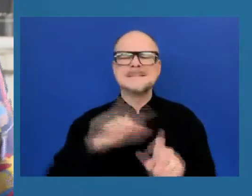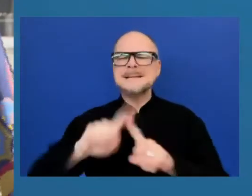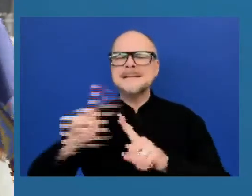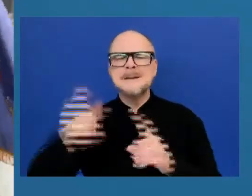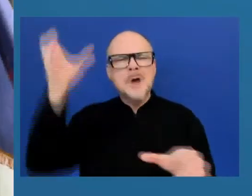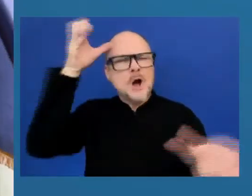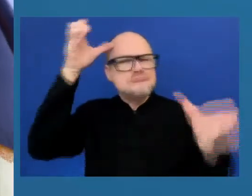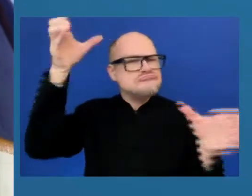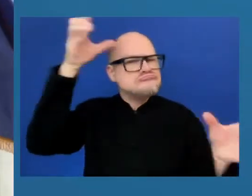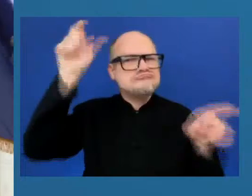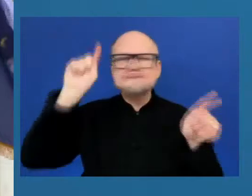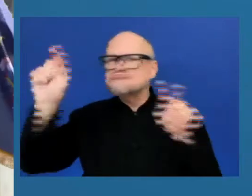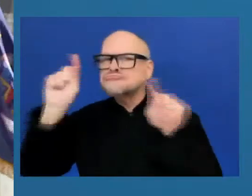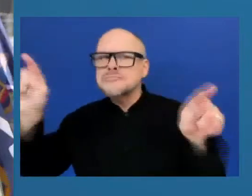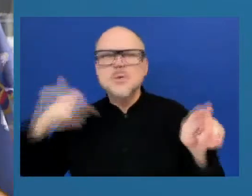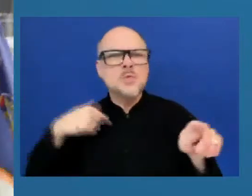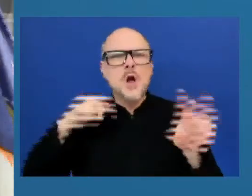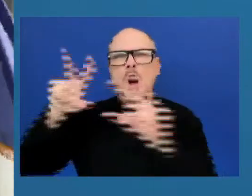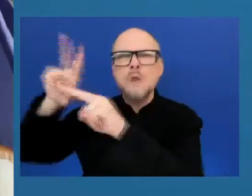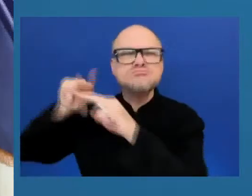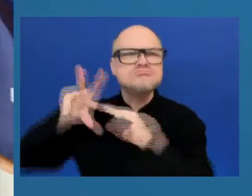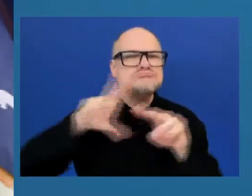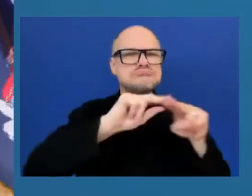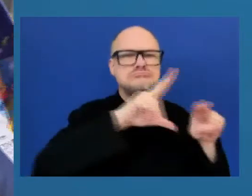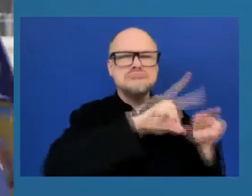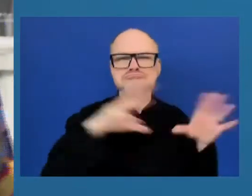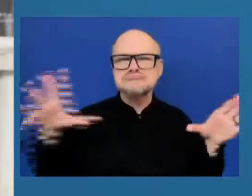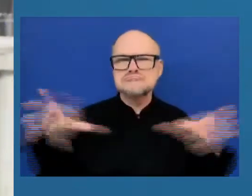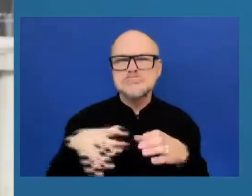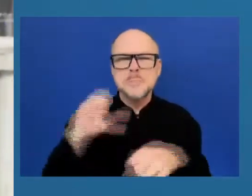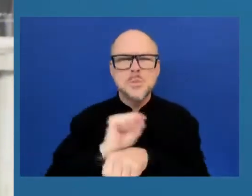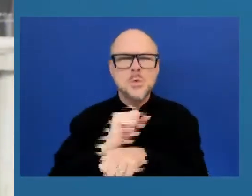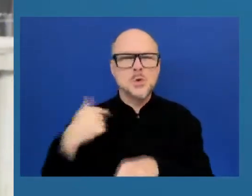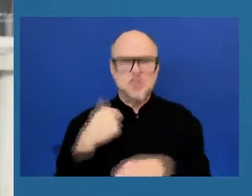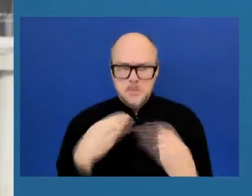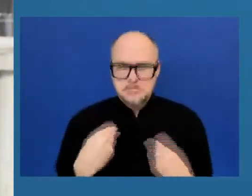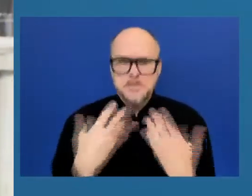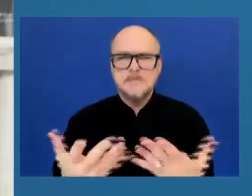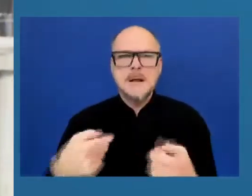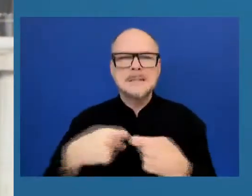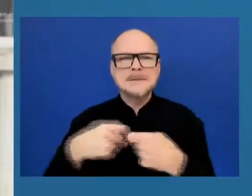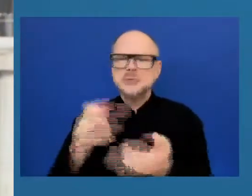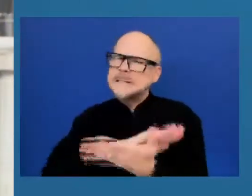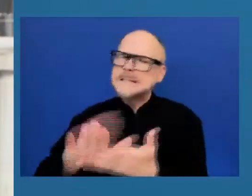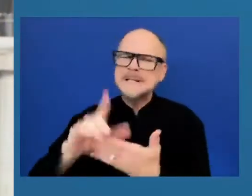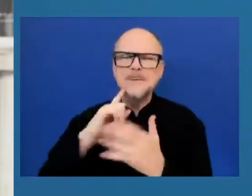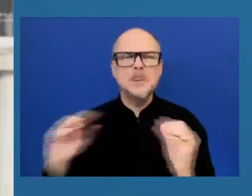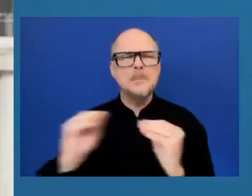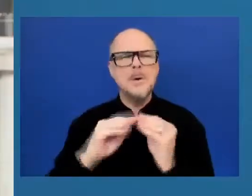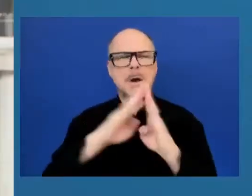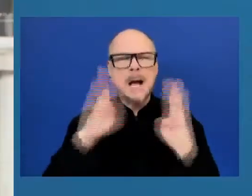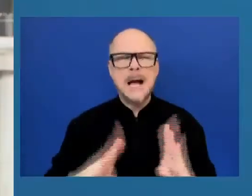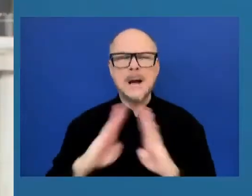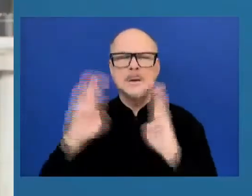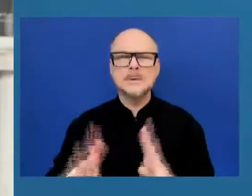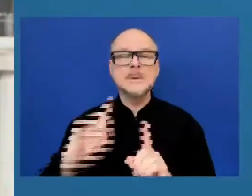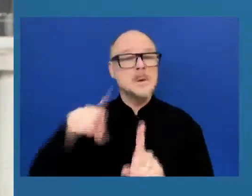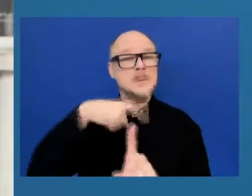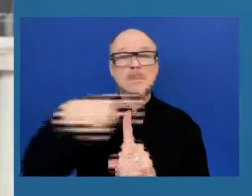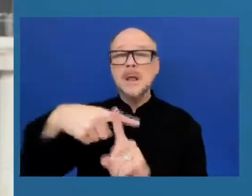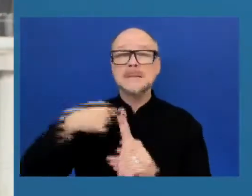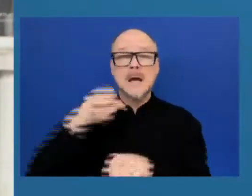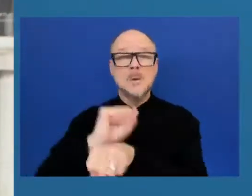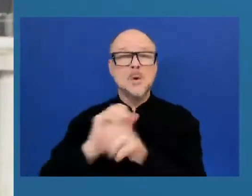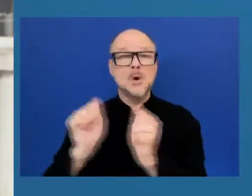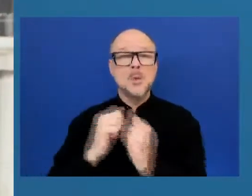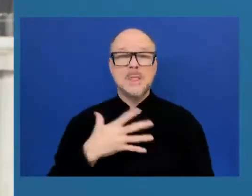this expertise, we can deliver clean energy for more households. And I'm also committed to working with the White House to accelerate this project. I've had some